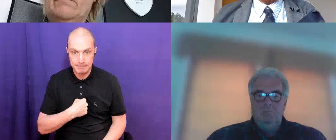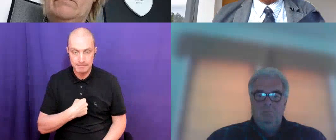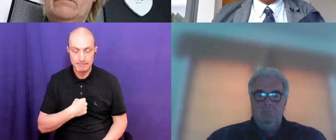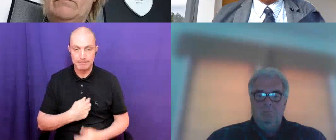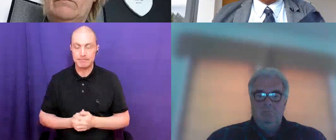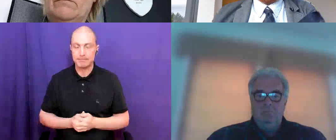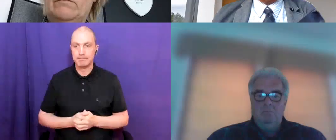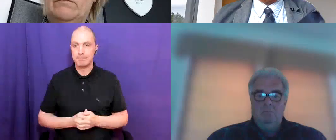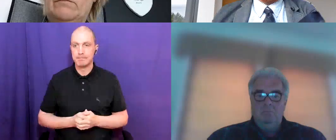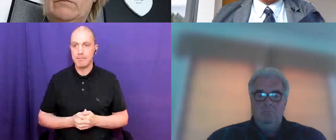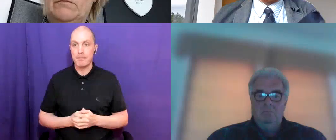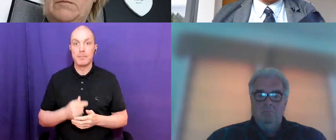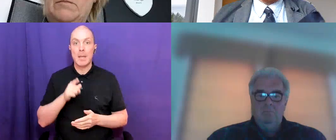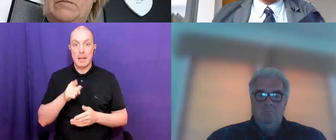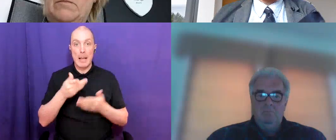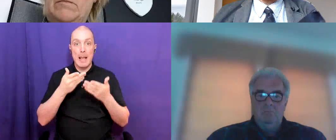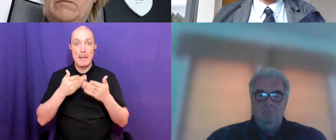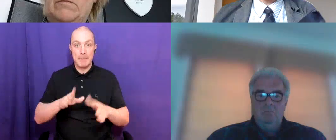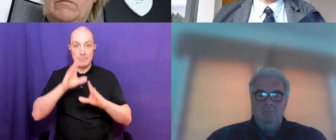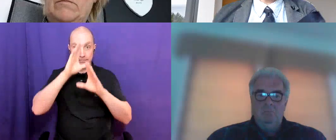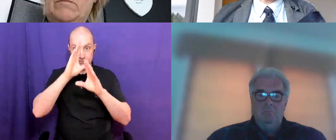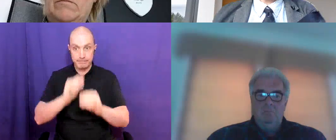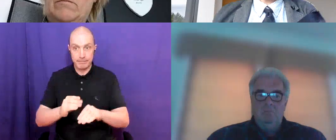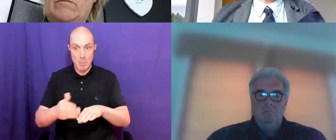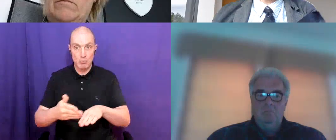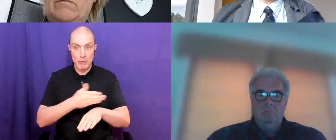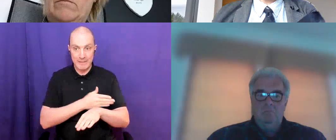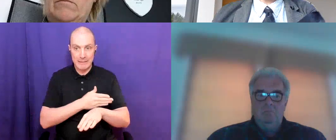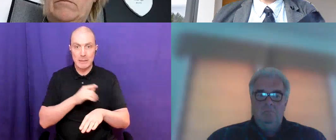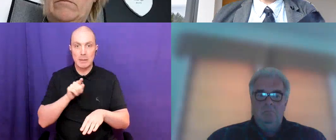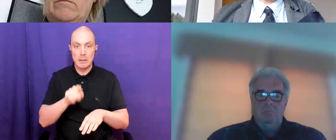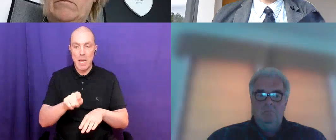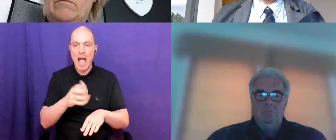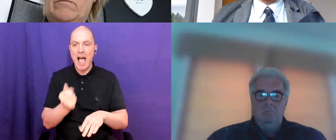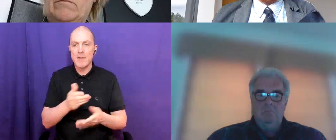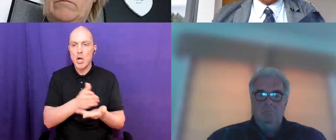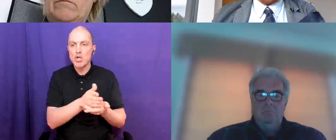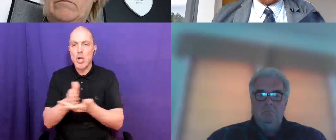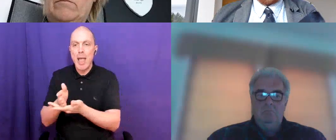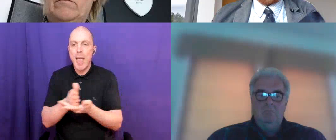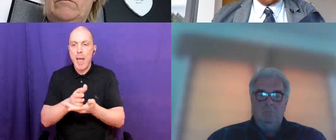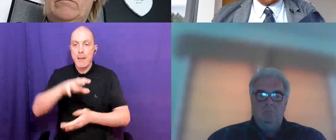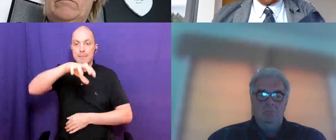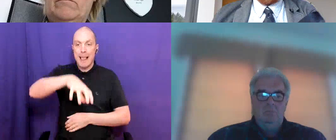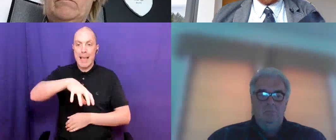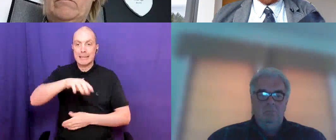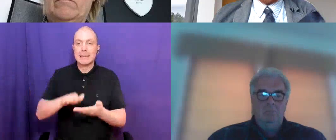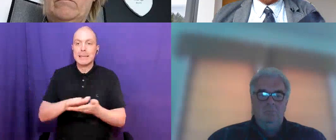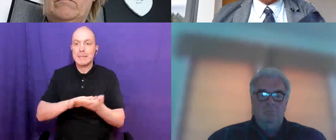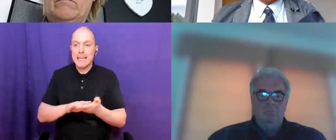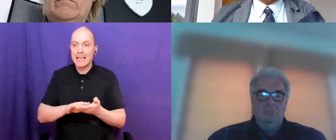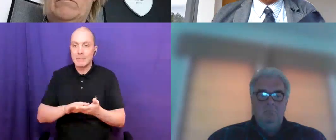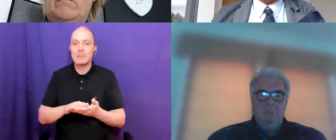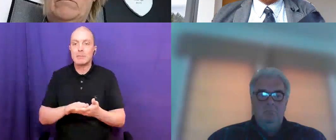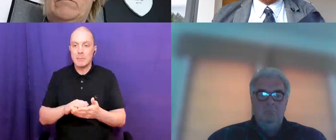As mentioned in previous briefings, we have a number of shared polling places, so that's more than one ward